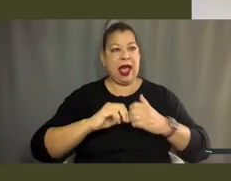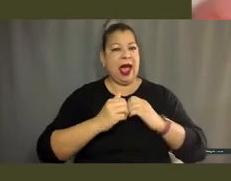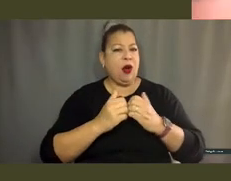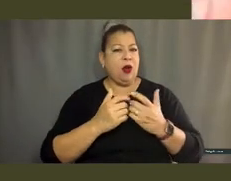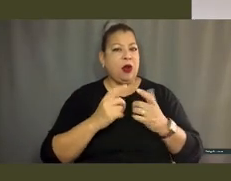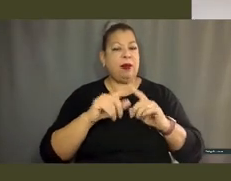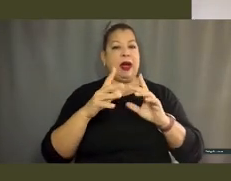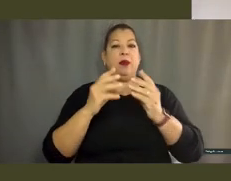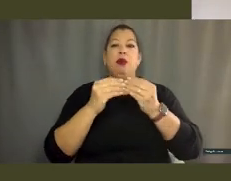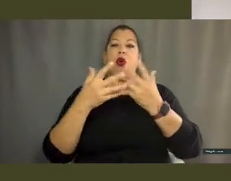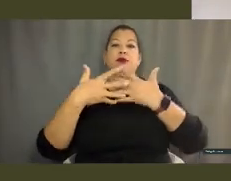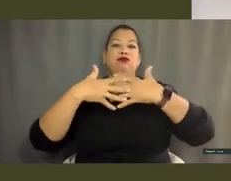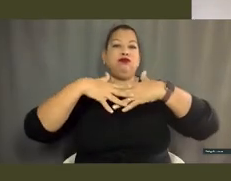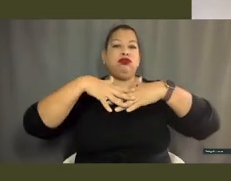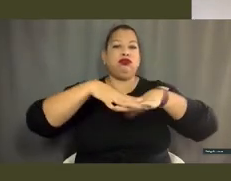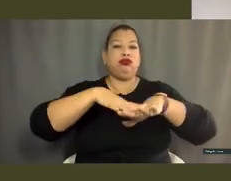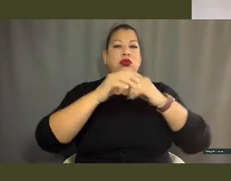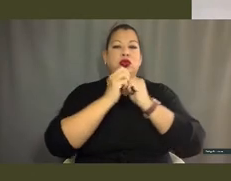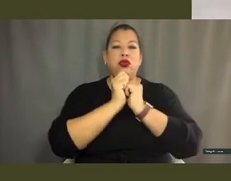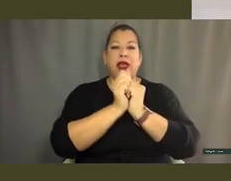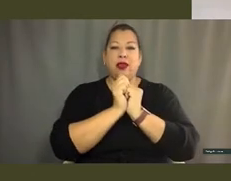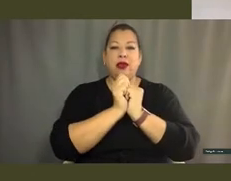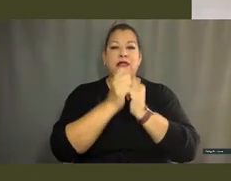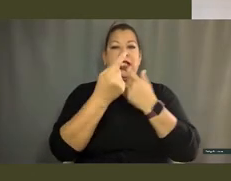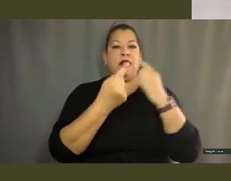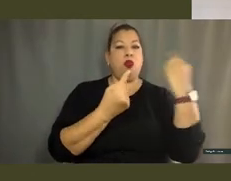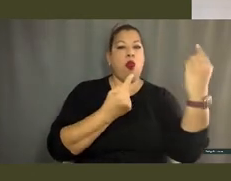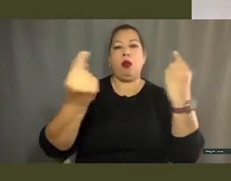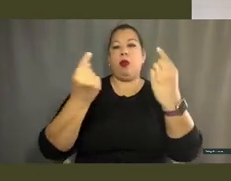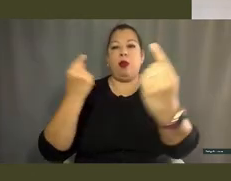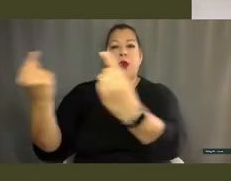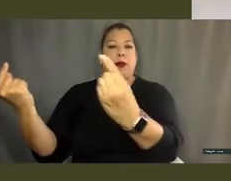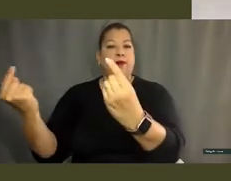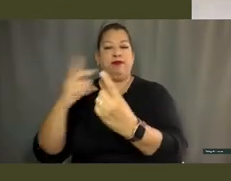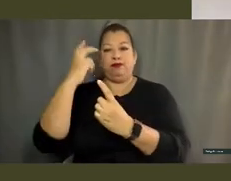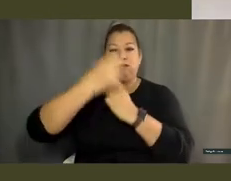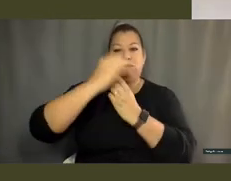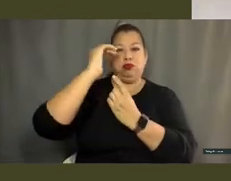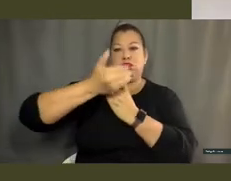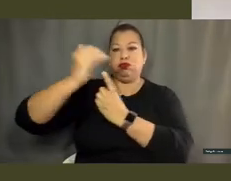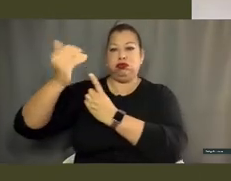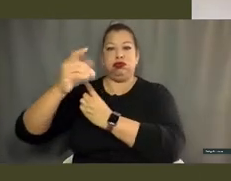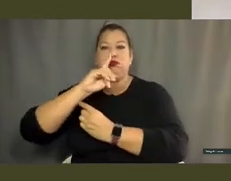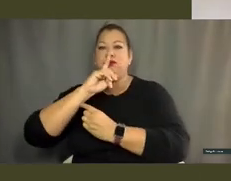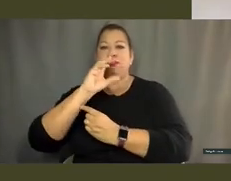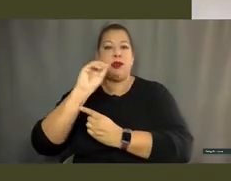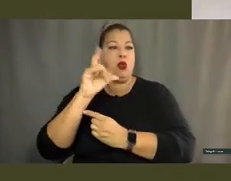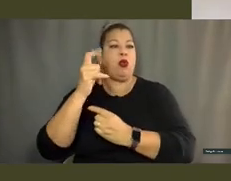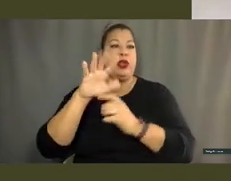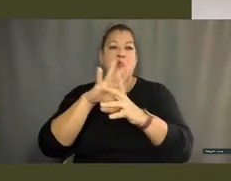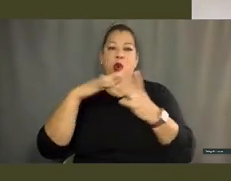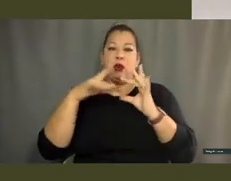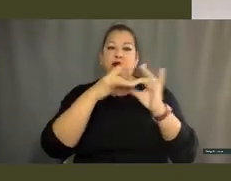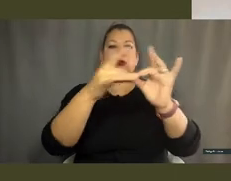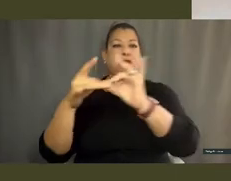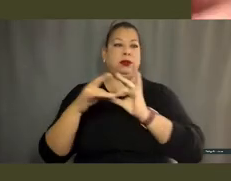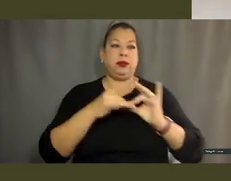And why you'd have heard me made the point about central to all of this is risk. You know, it is how are we